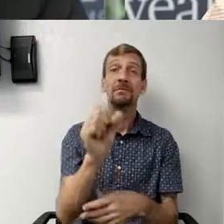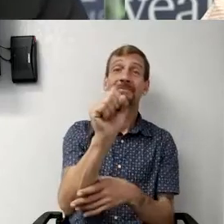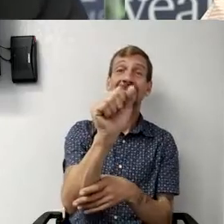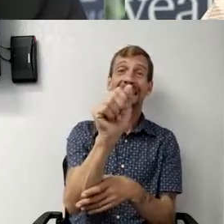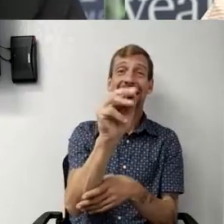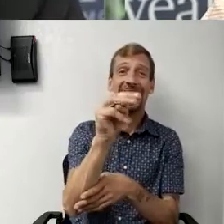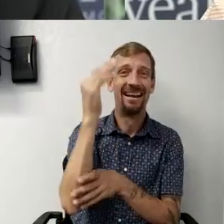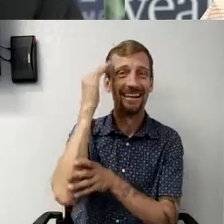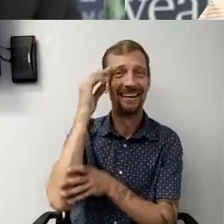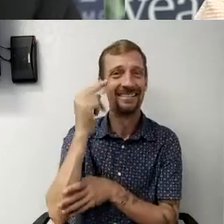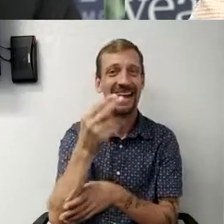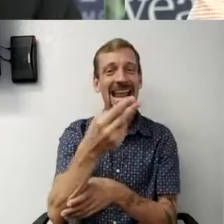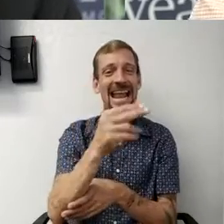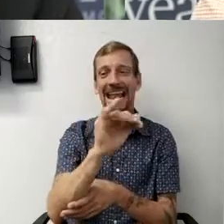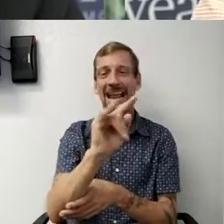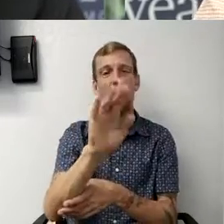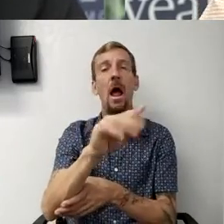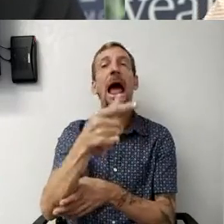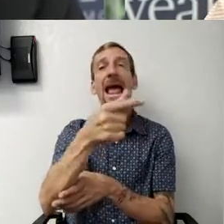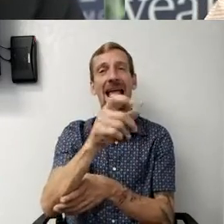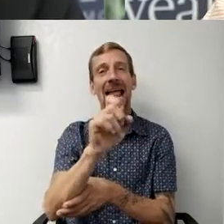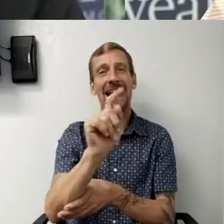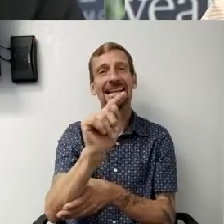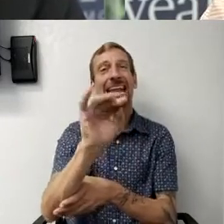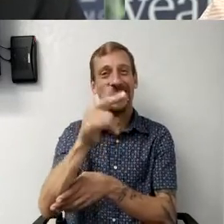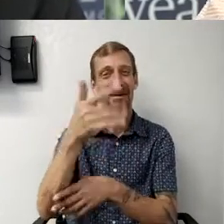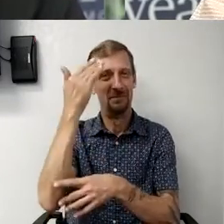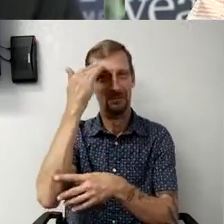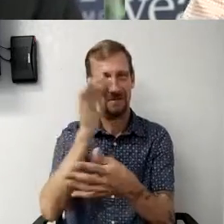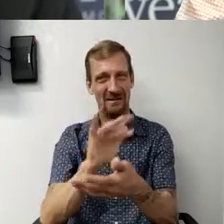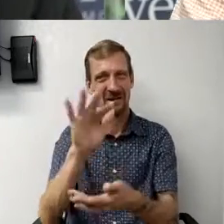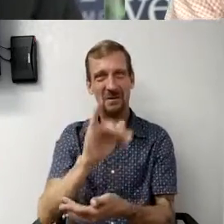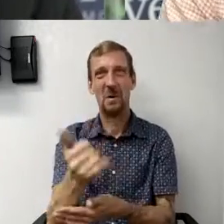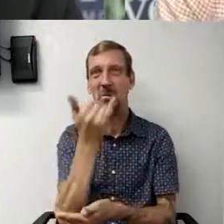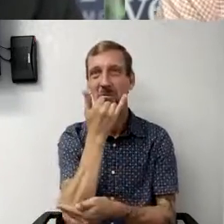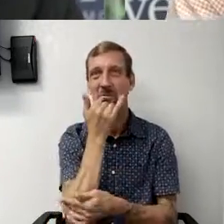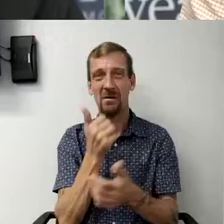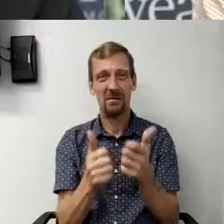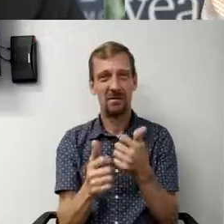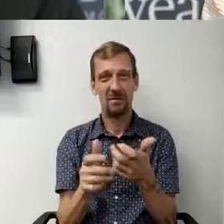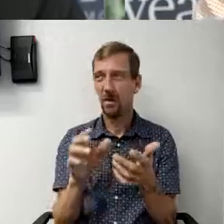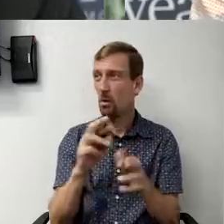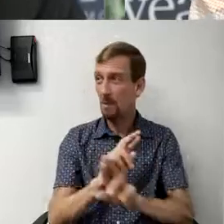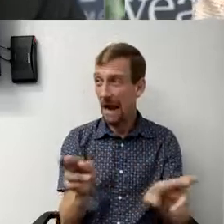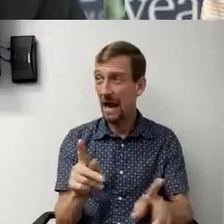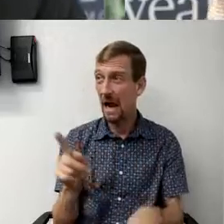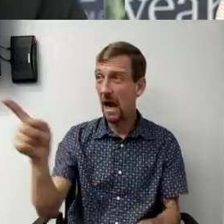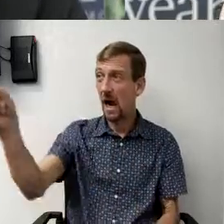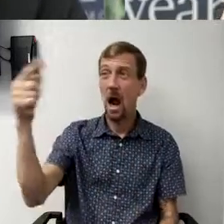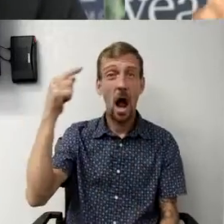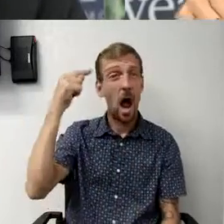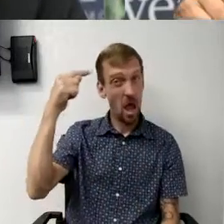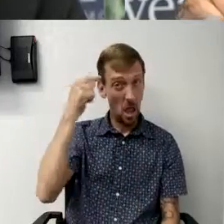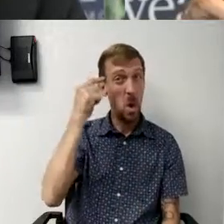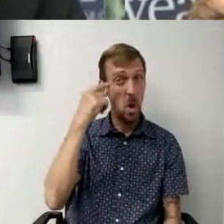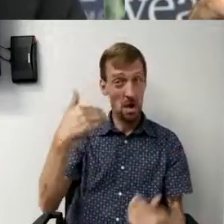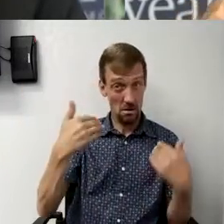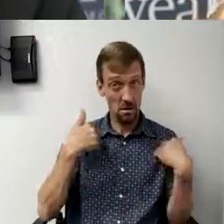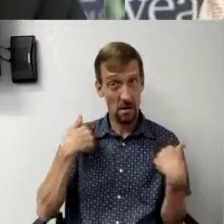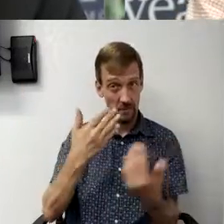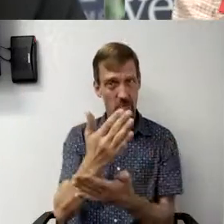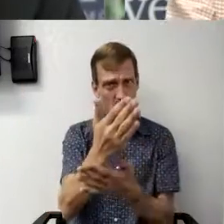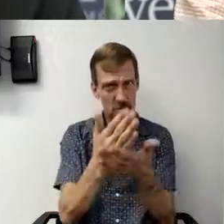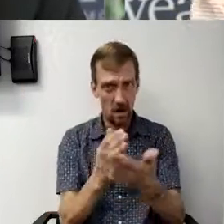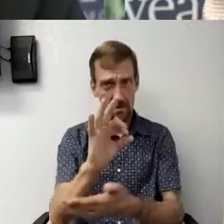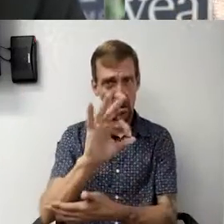Sam. We'll change it Yeah. to getting. Yeah. Or is it even ready? So I think that there are flu shots out there. It's